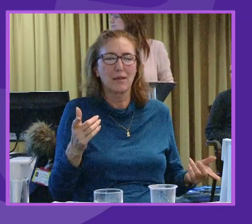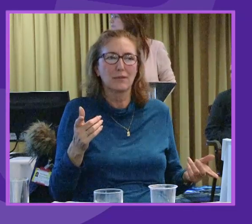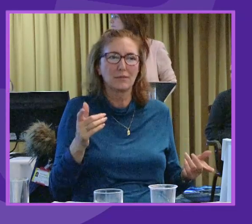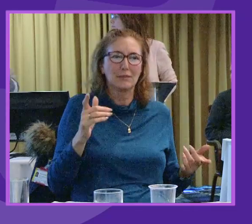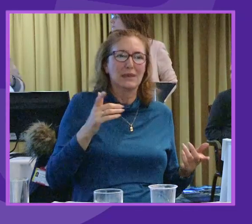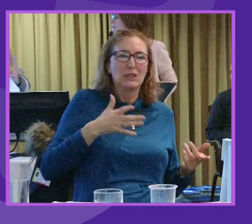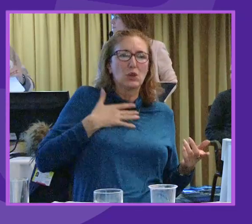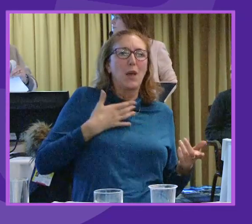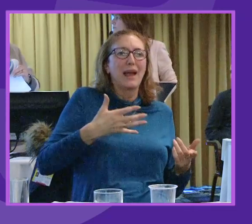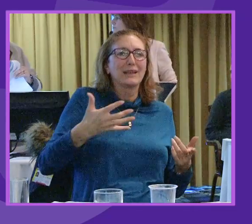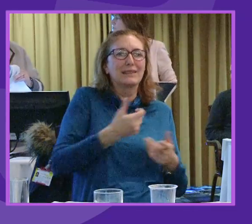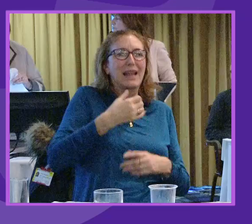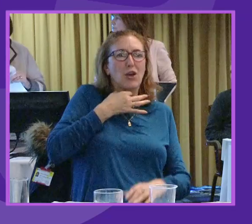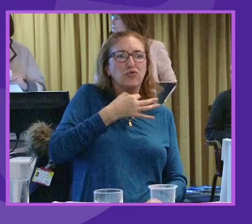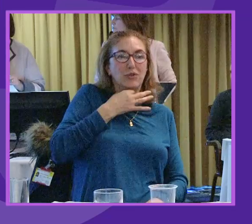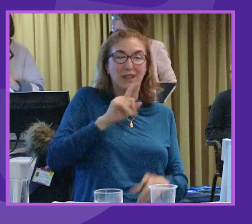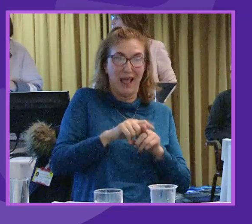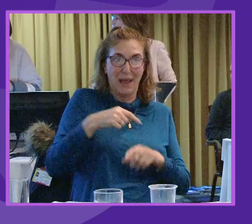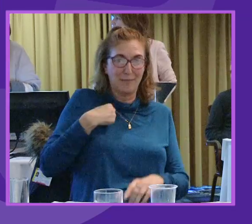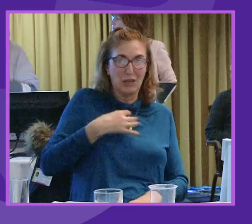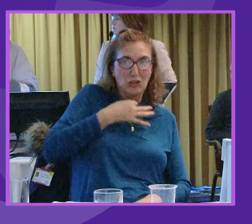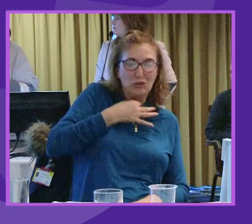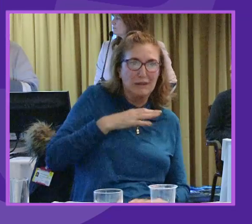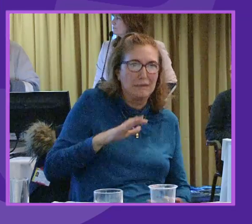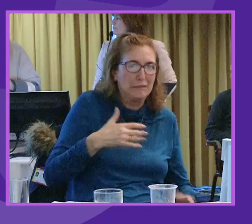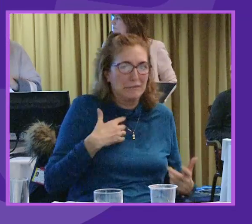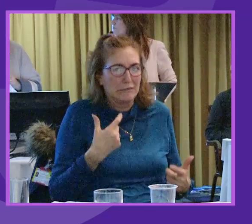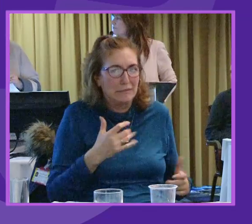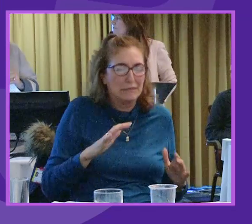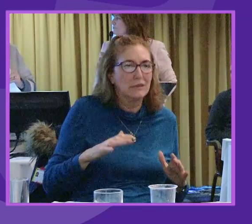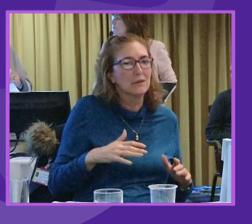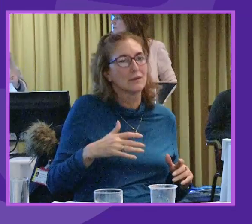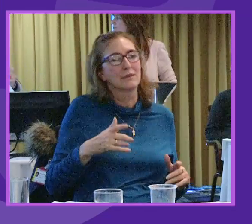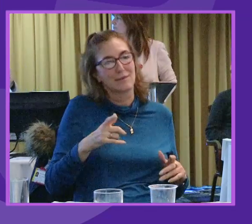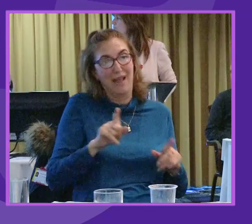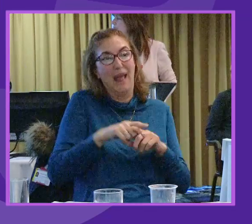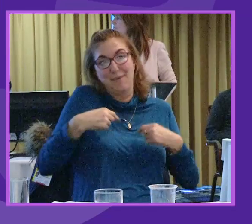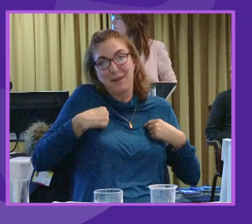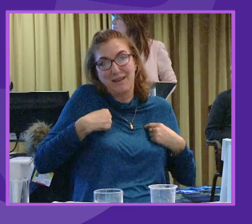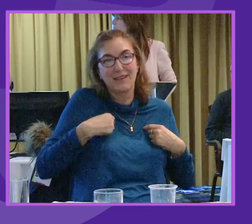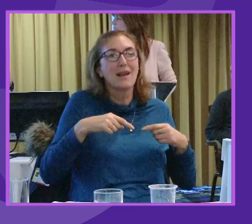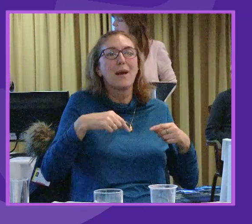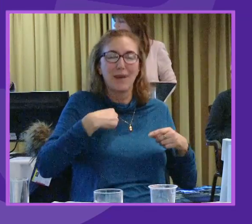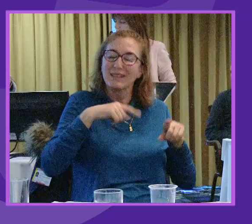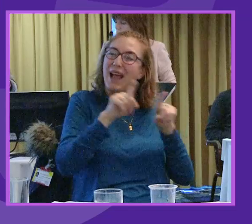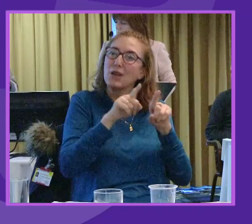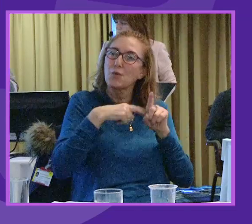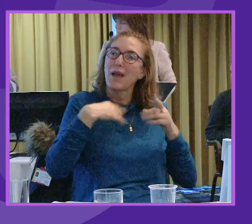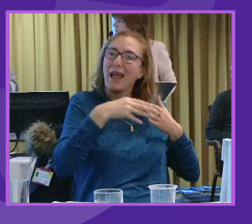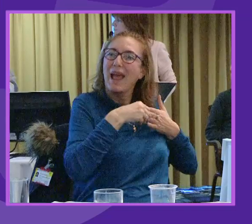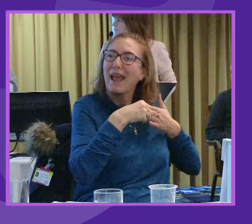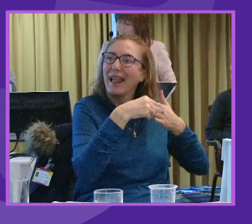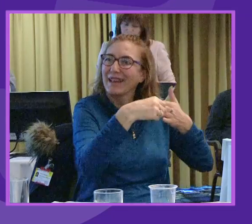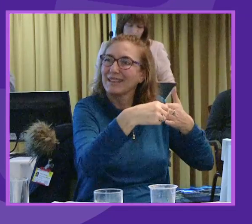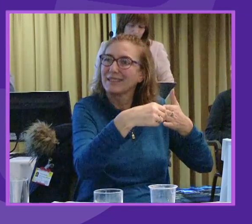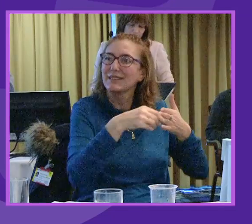of people are very risk averse with people like me. People who understand that will know exactly what I mean. And I also lead on values-based recruitment,